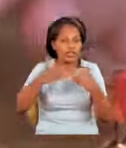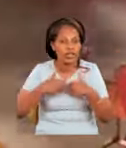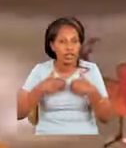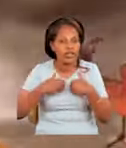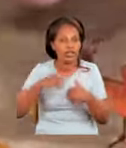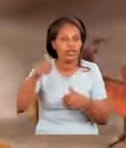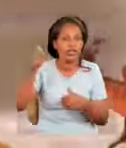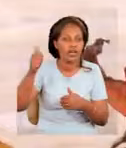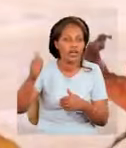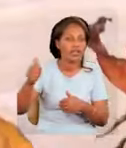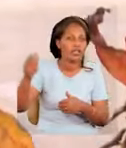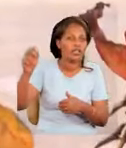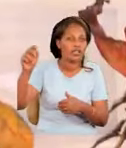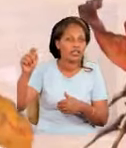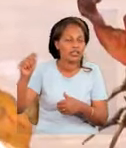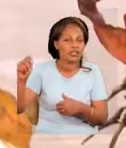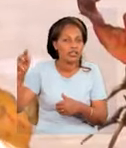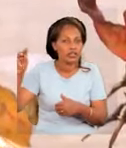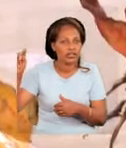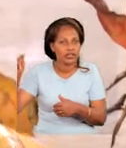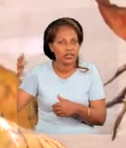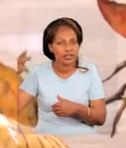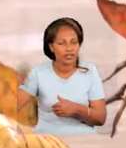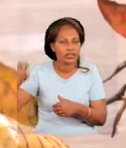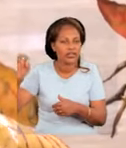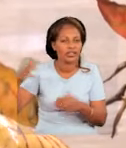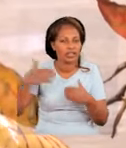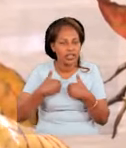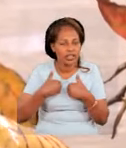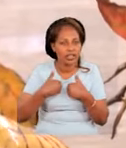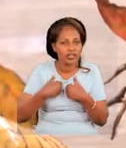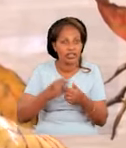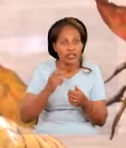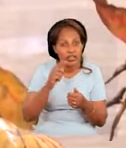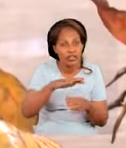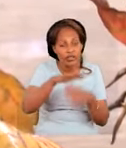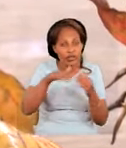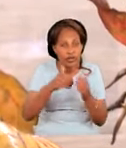The stamen is the main reproductive part of a flower. Good.